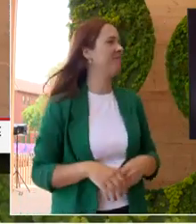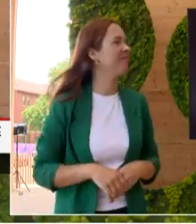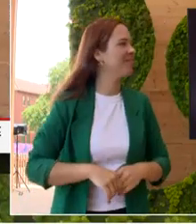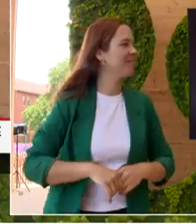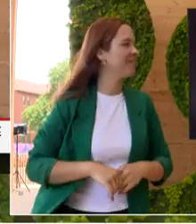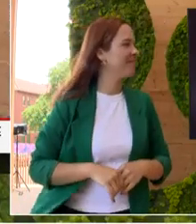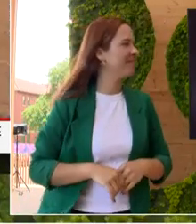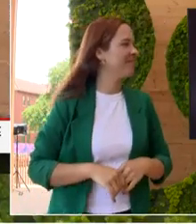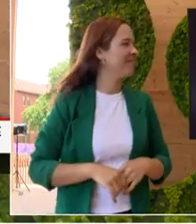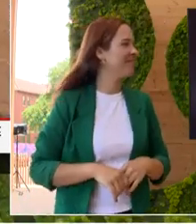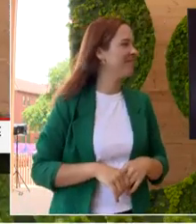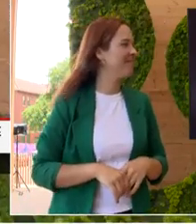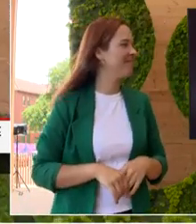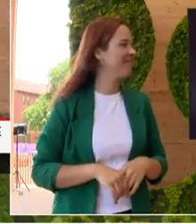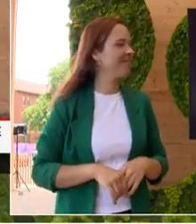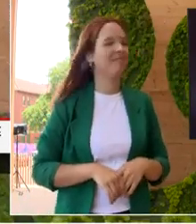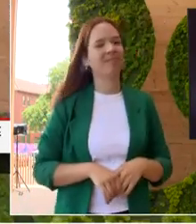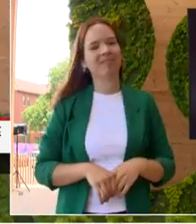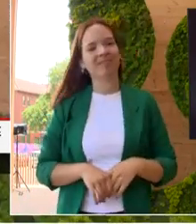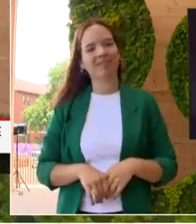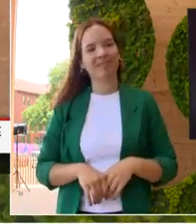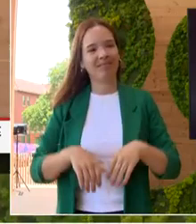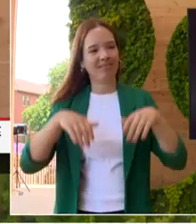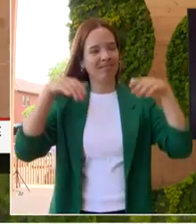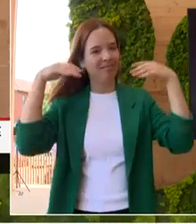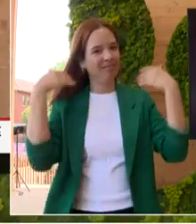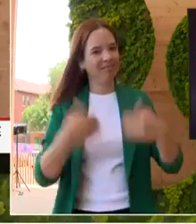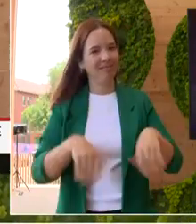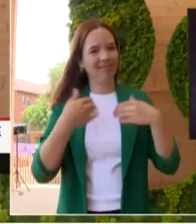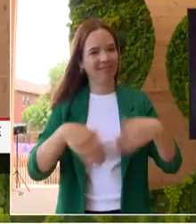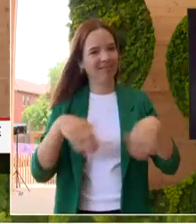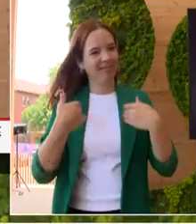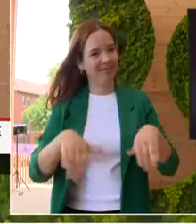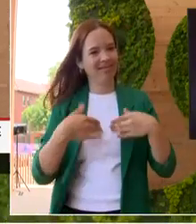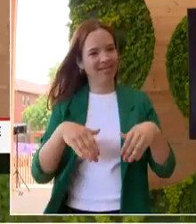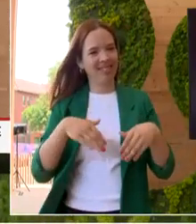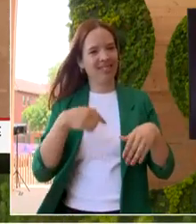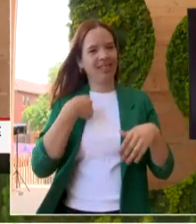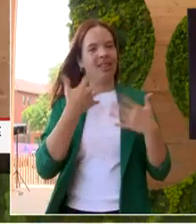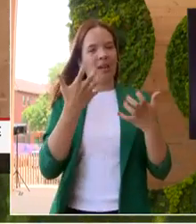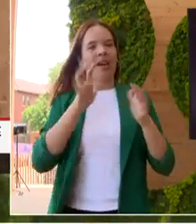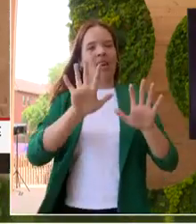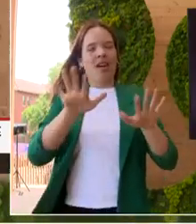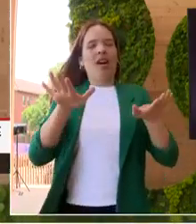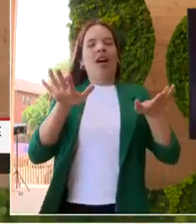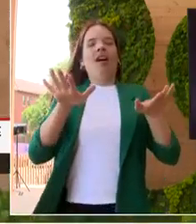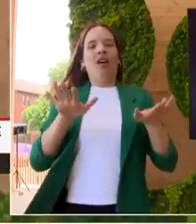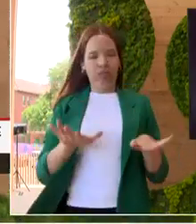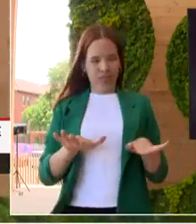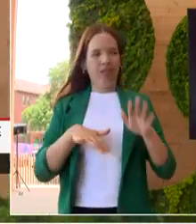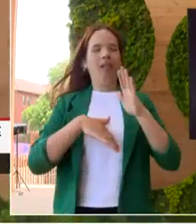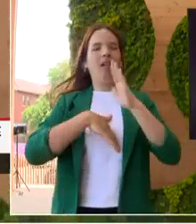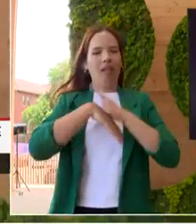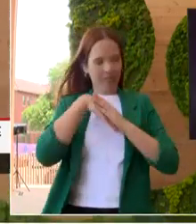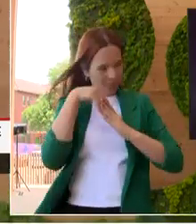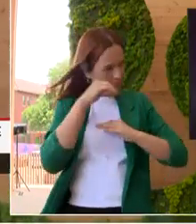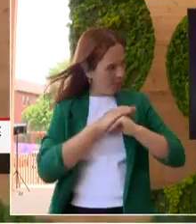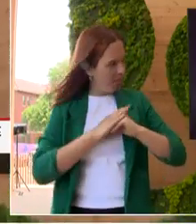right, I got a long, complicated speech, so get very comfortable. By the way, no one mentioned